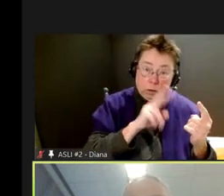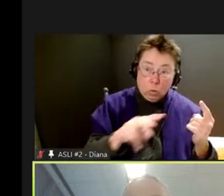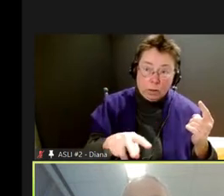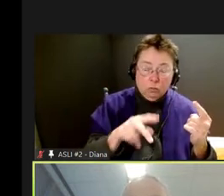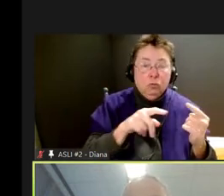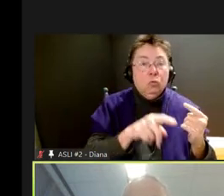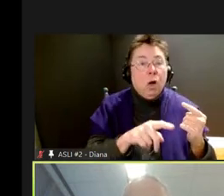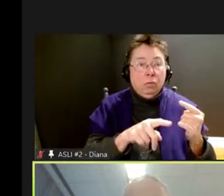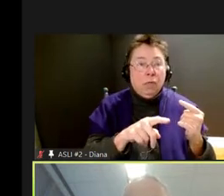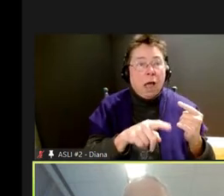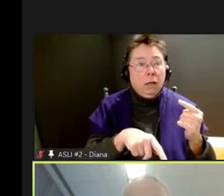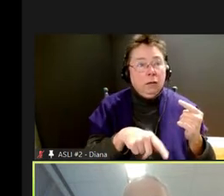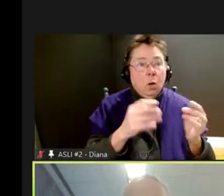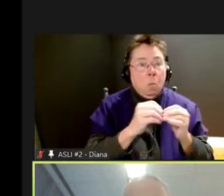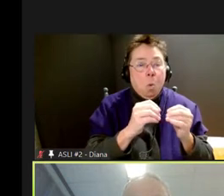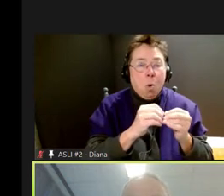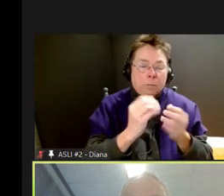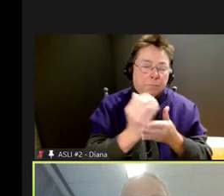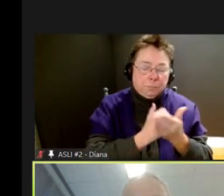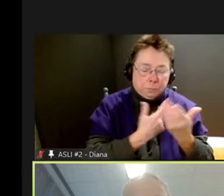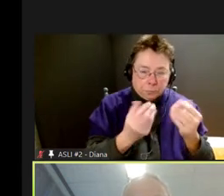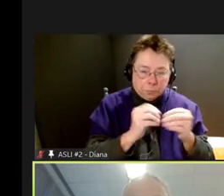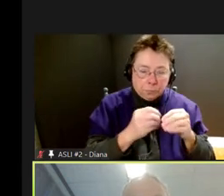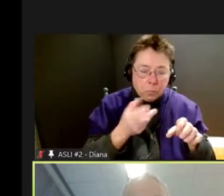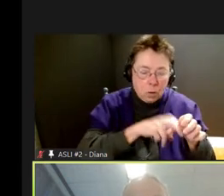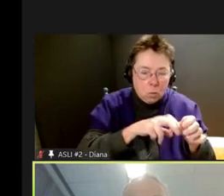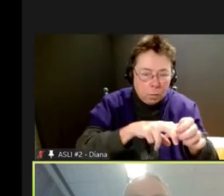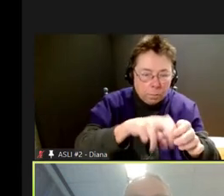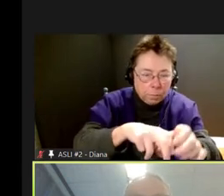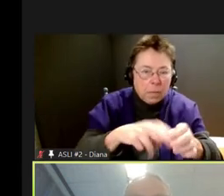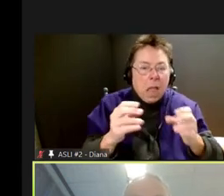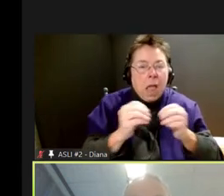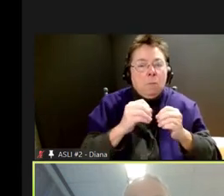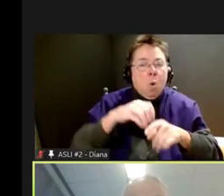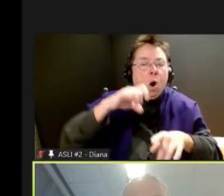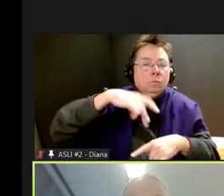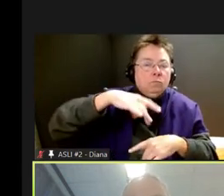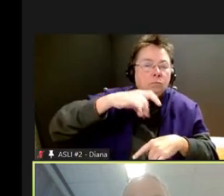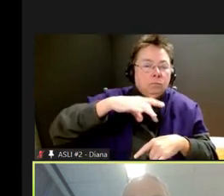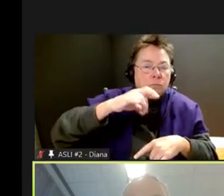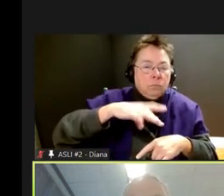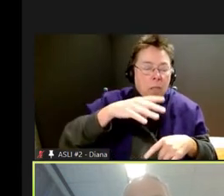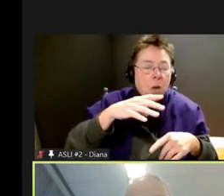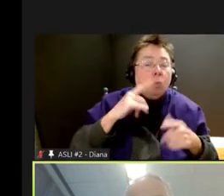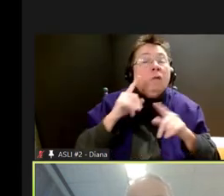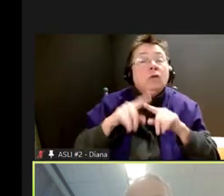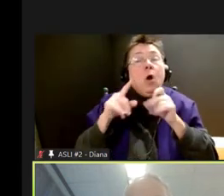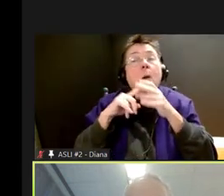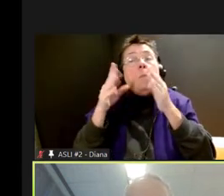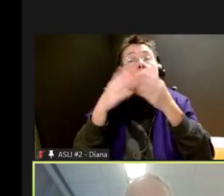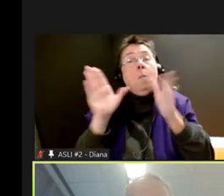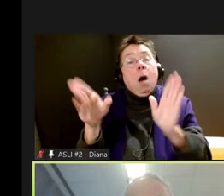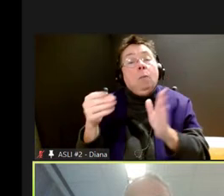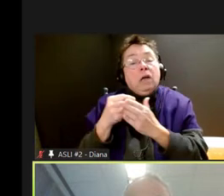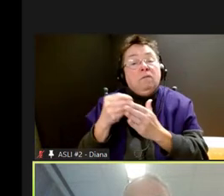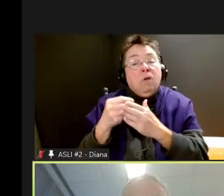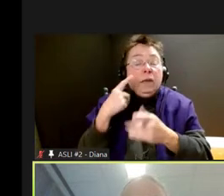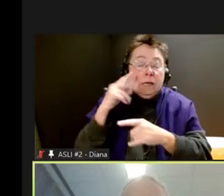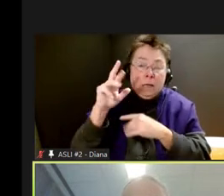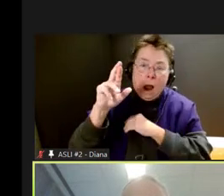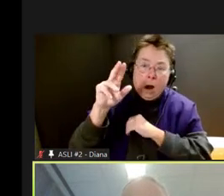driven from higher estimated ridership and related farebox revenues. Public funding marks, which are set by the